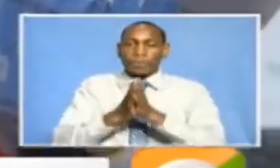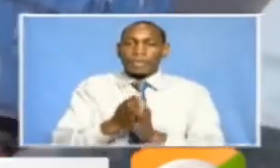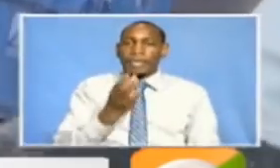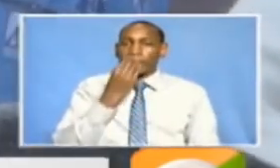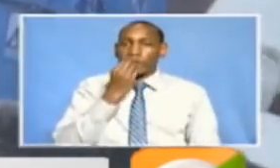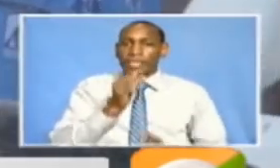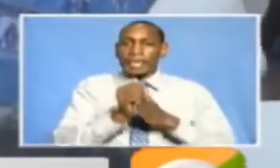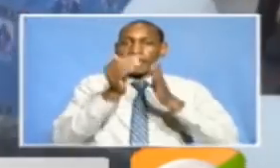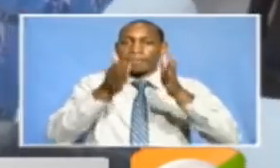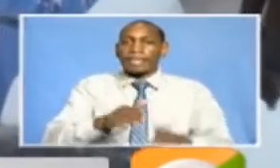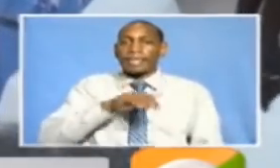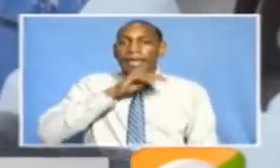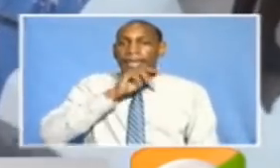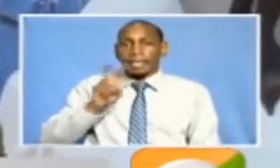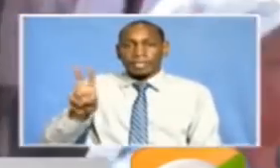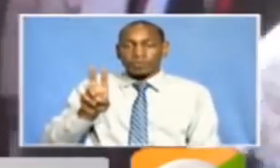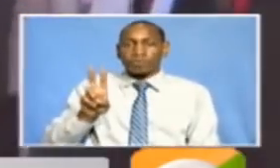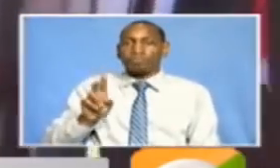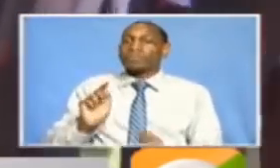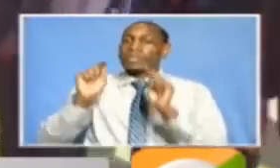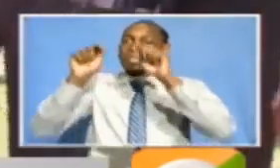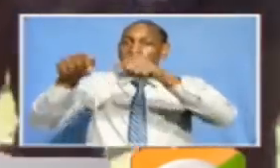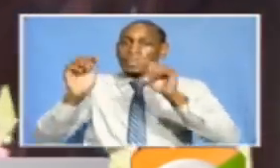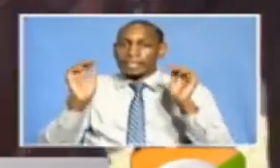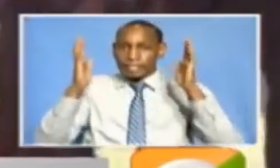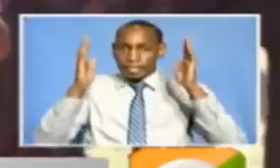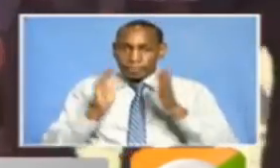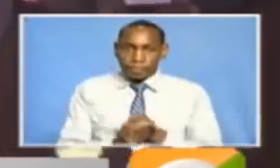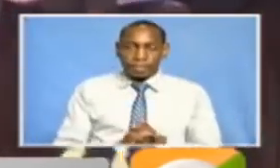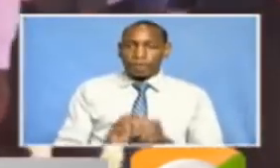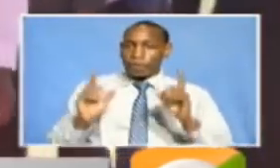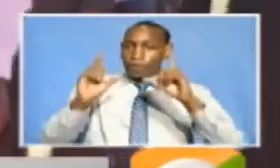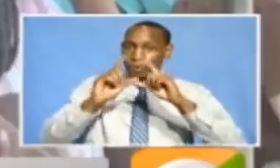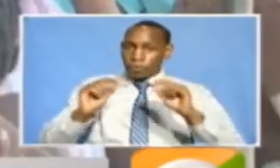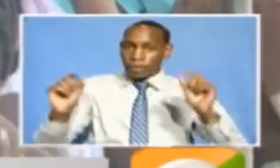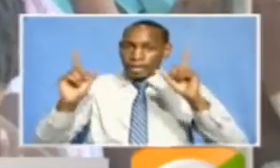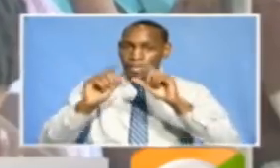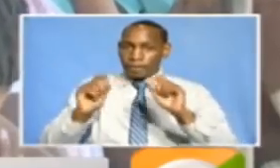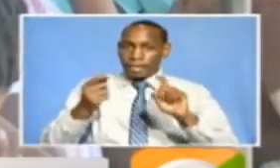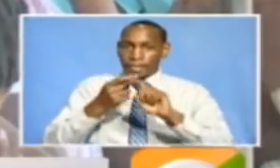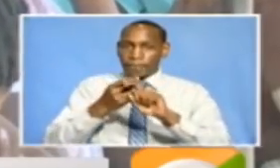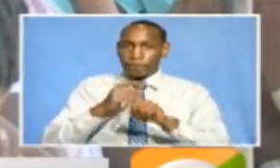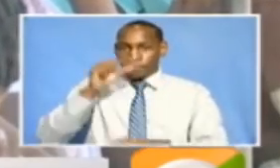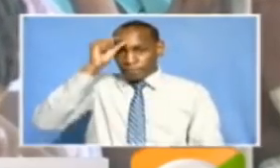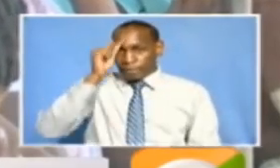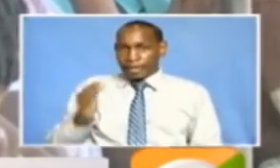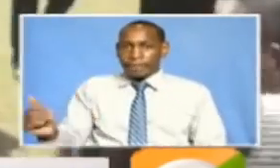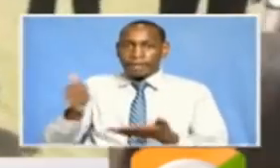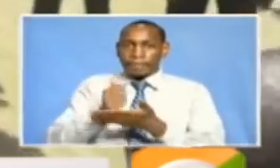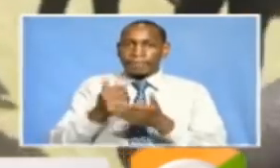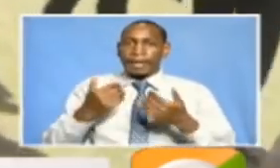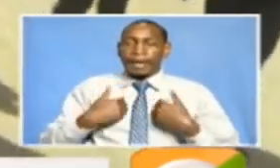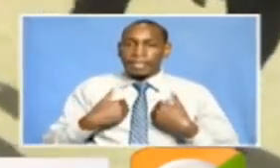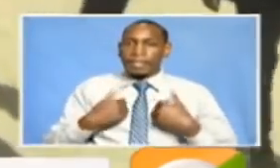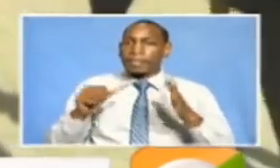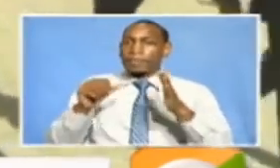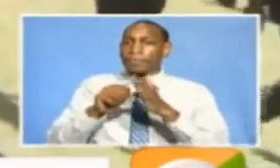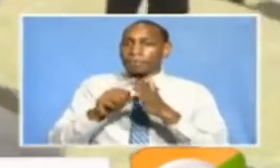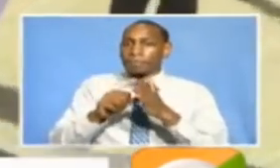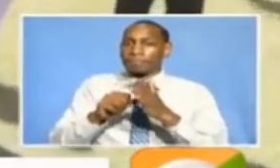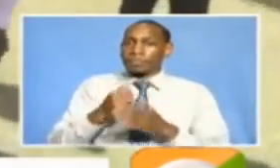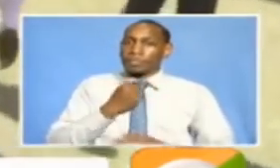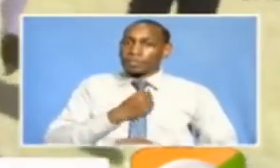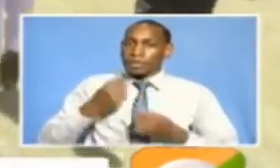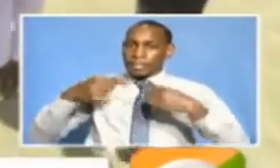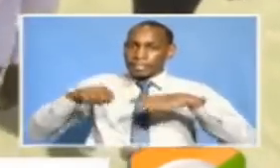Raila Odinga, who attended the ceremony. Now, according to a statement from his press office, Nyong’o had some discomfort and excused